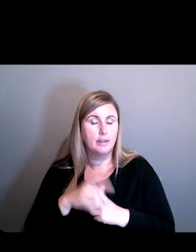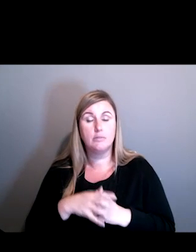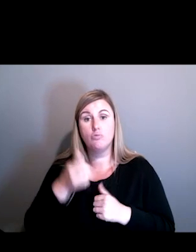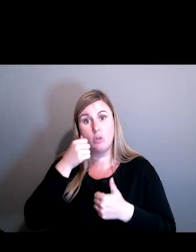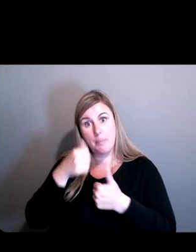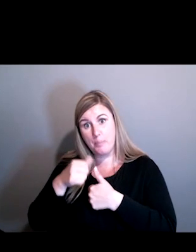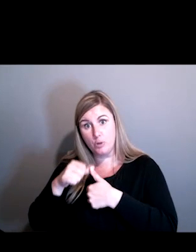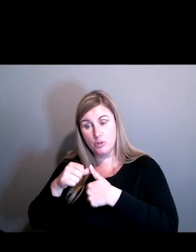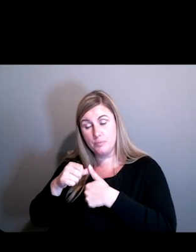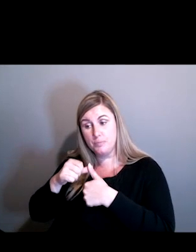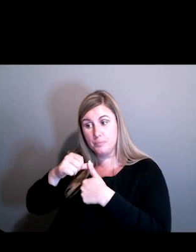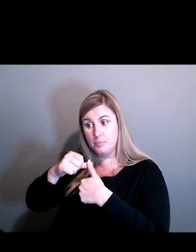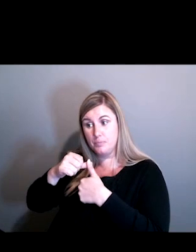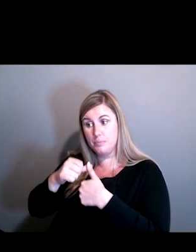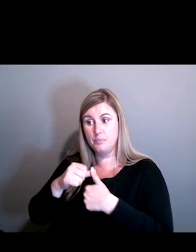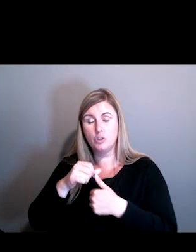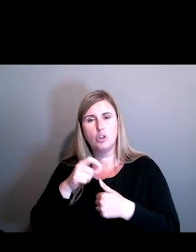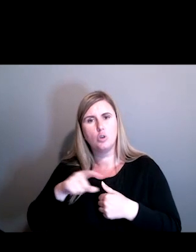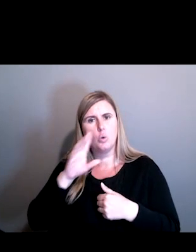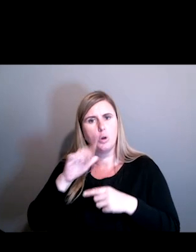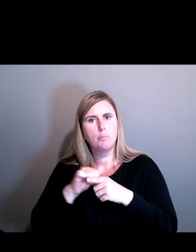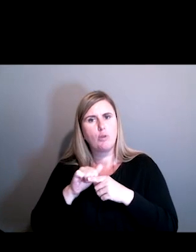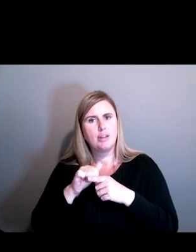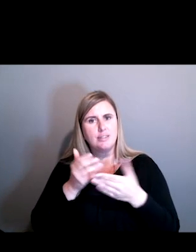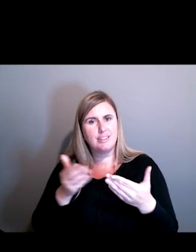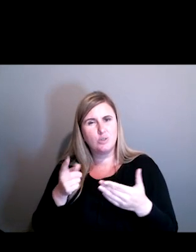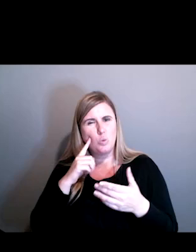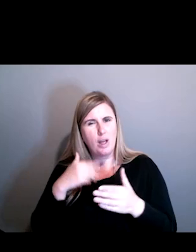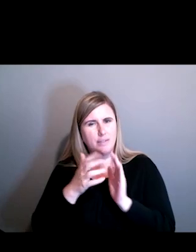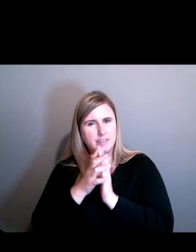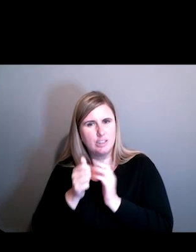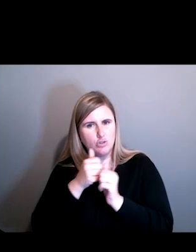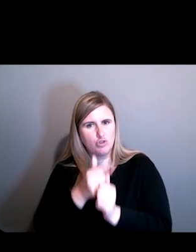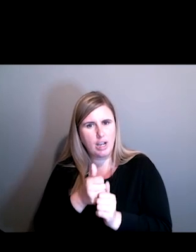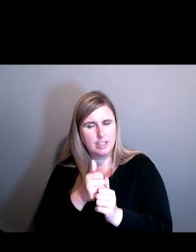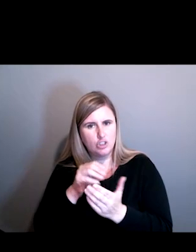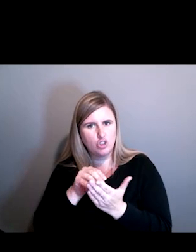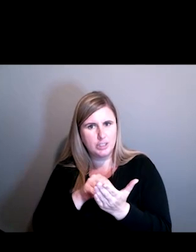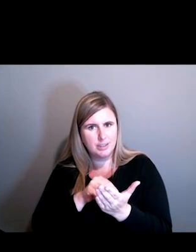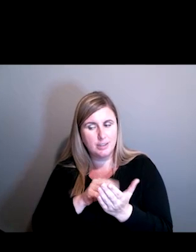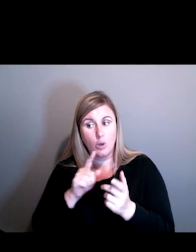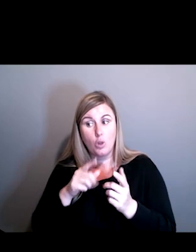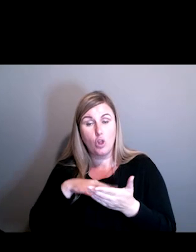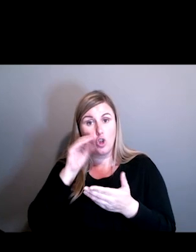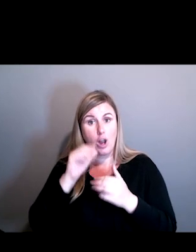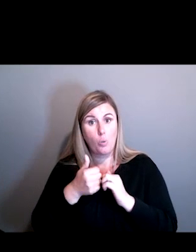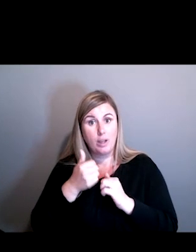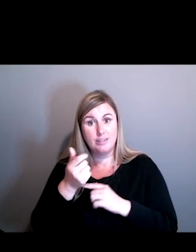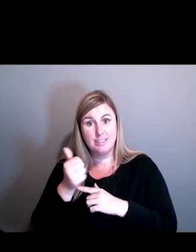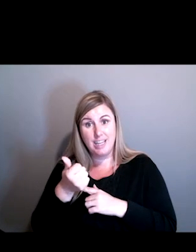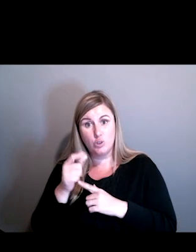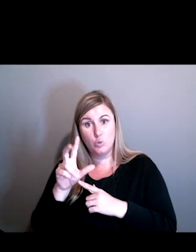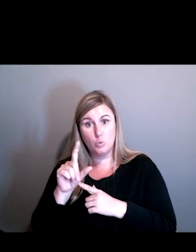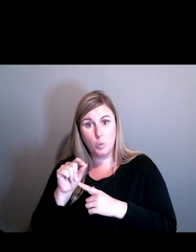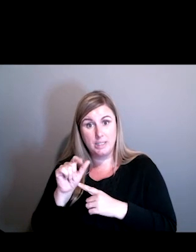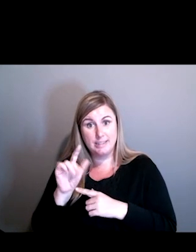remember that you're going to practice these things. You'll have a skill tracking sheet, and that once they learn how to wait 10 to 20